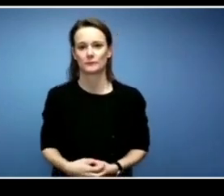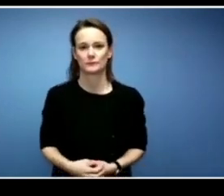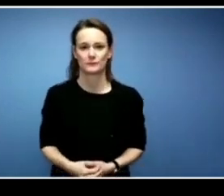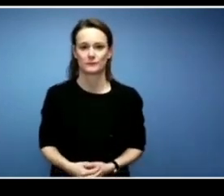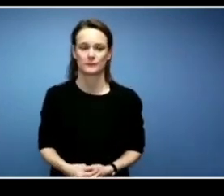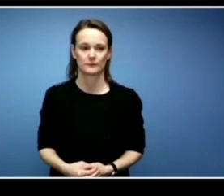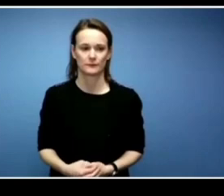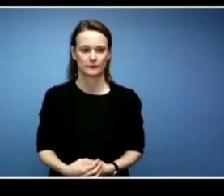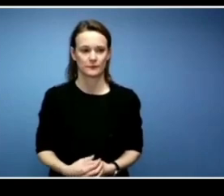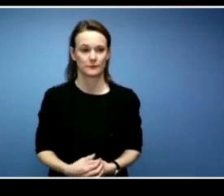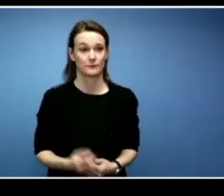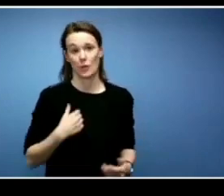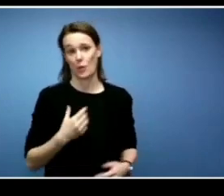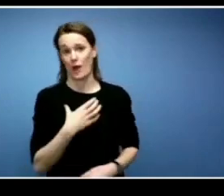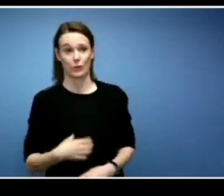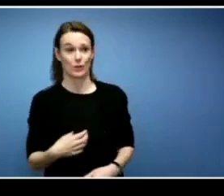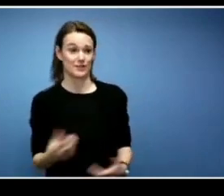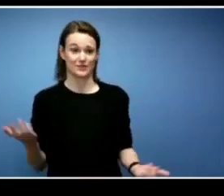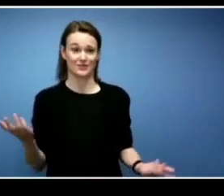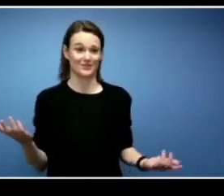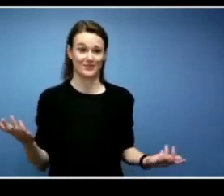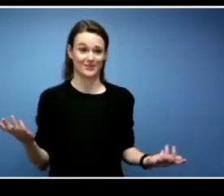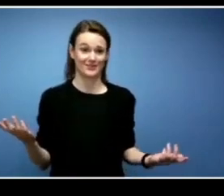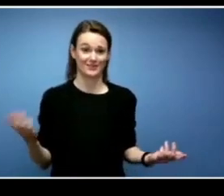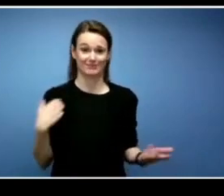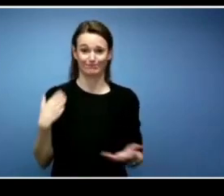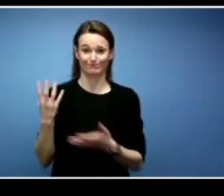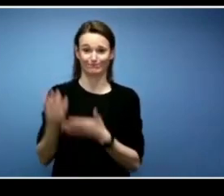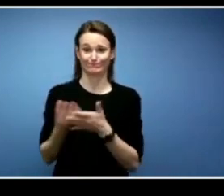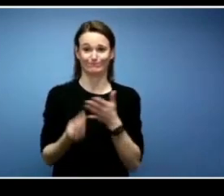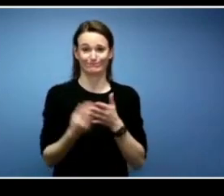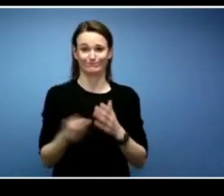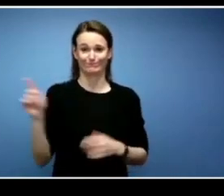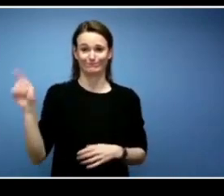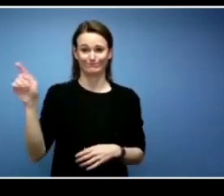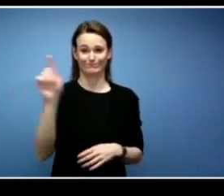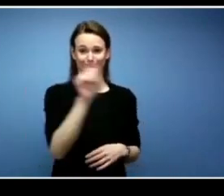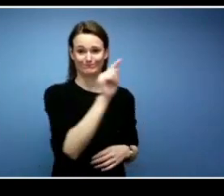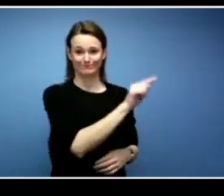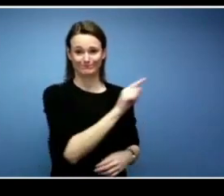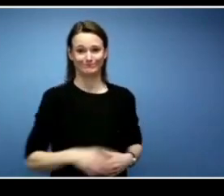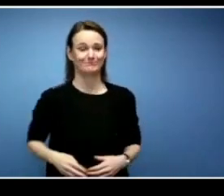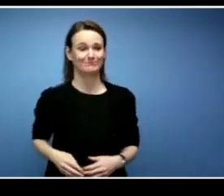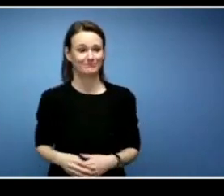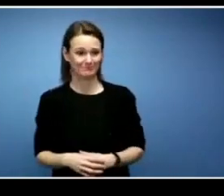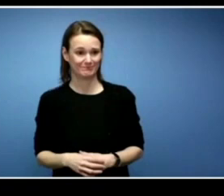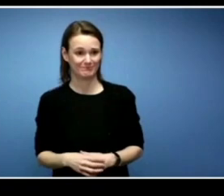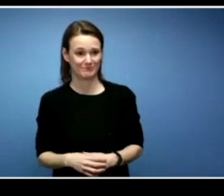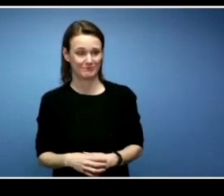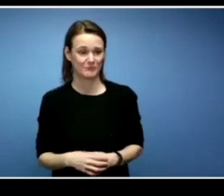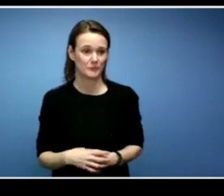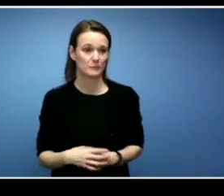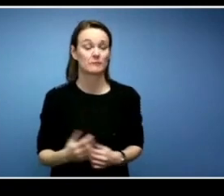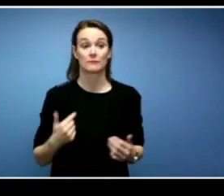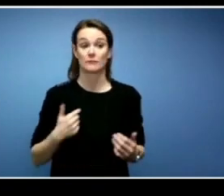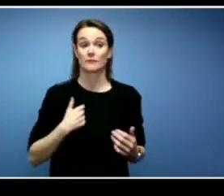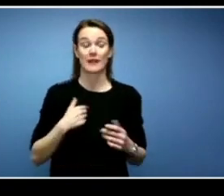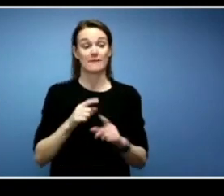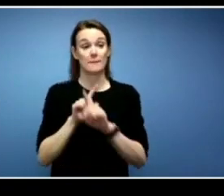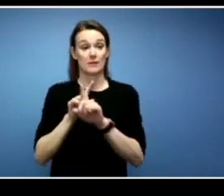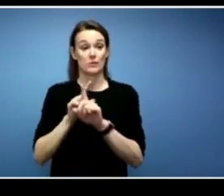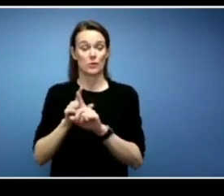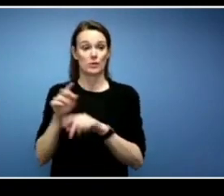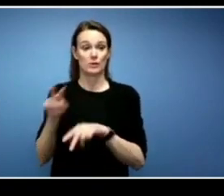I wish I had some mentors like that, man. It's just through trial and error. But I have a mentor in the States. His name is